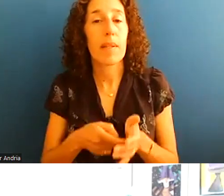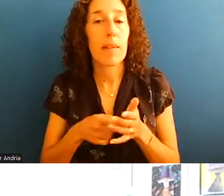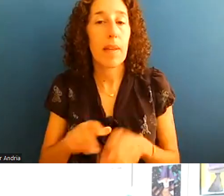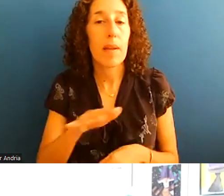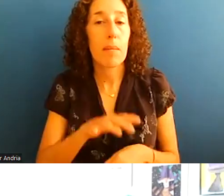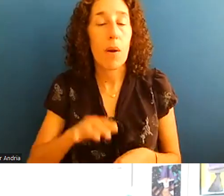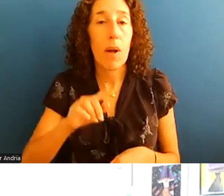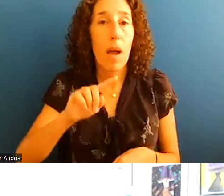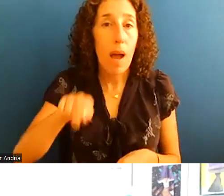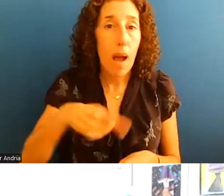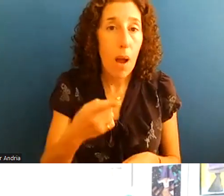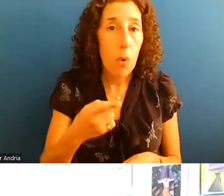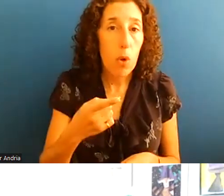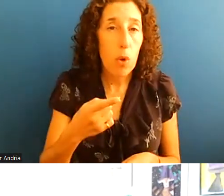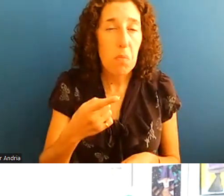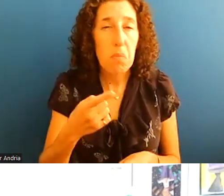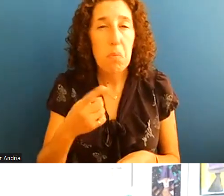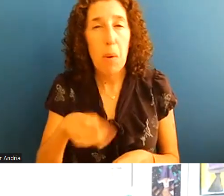3 or 4 hours after that is all evidence,